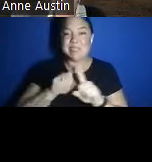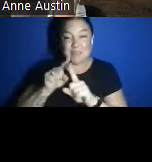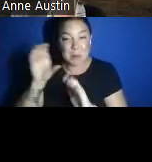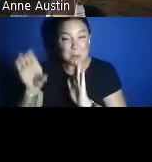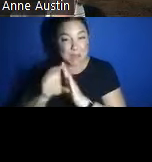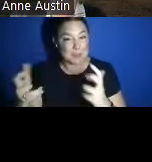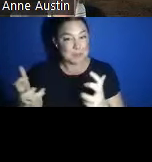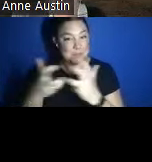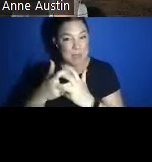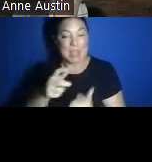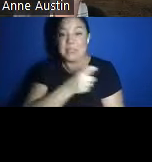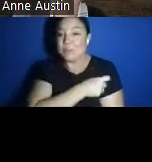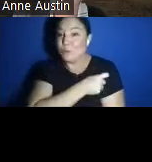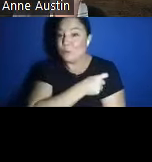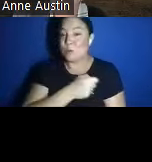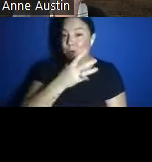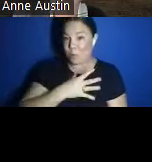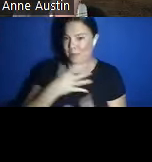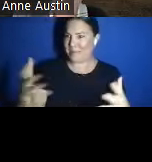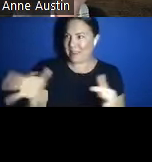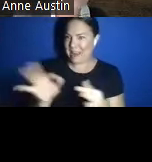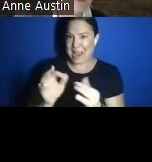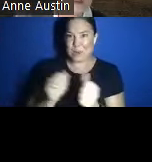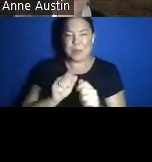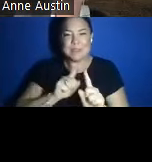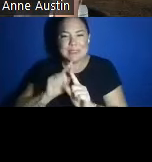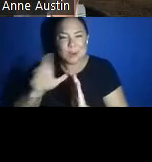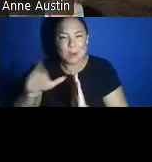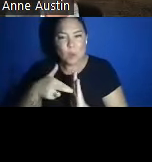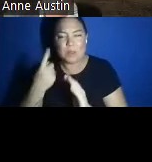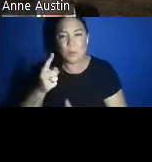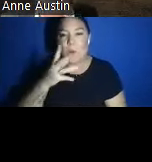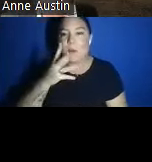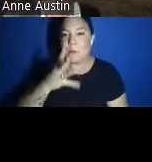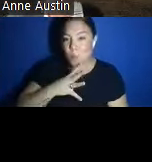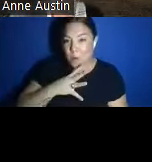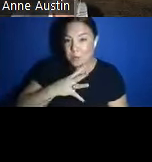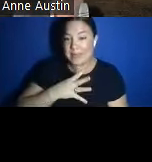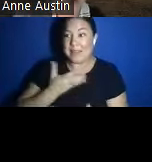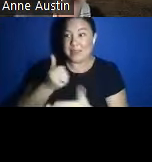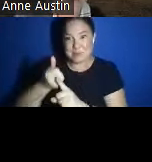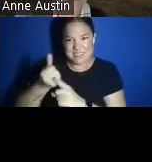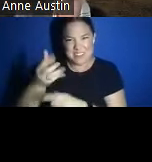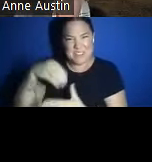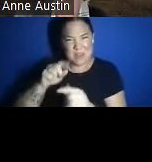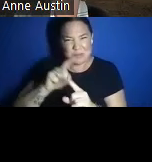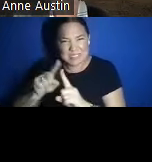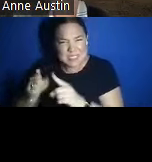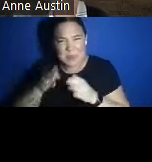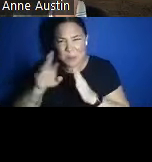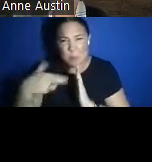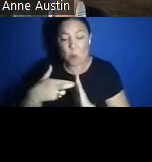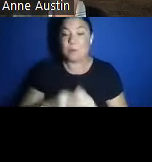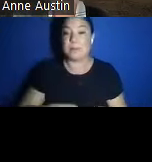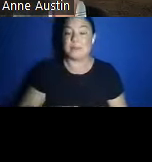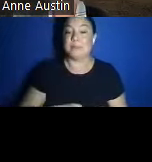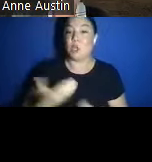to women's multiple roles in the birth process as lovers, as being pregnant, as midwives, or new